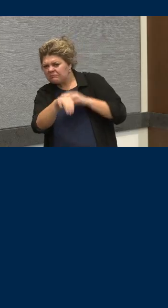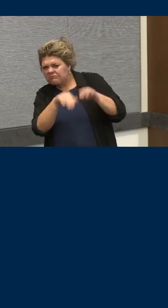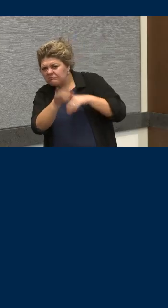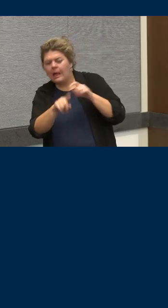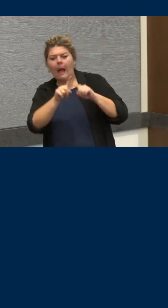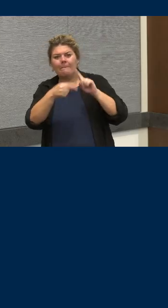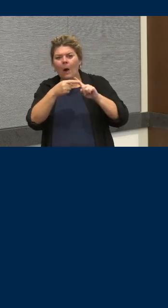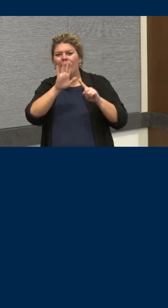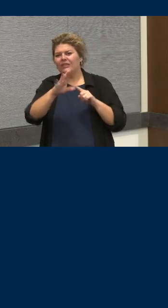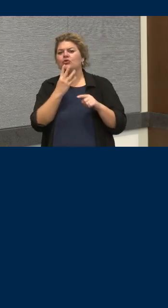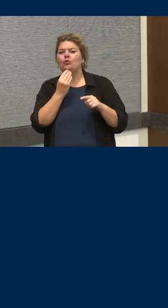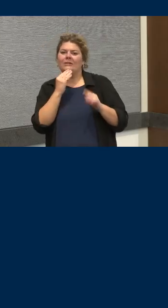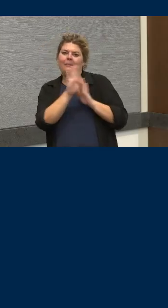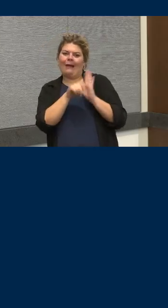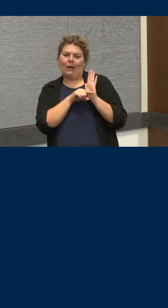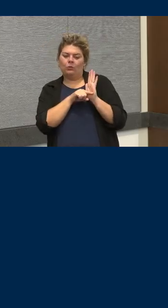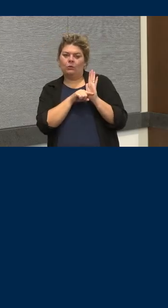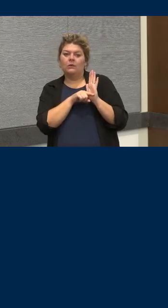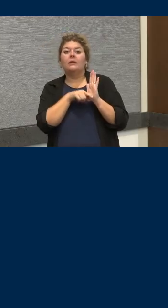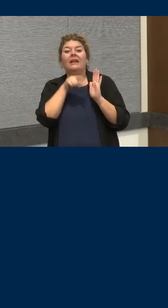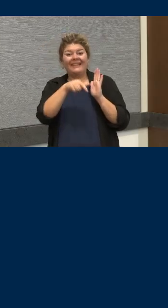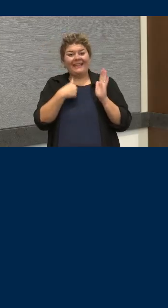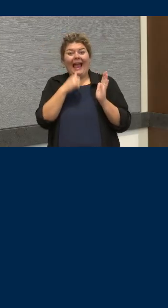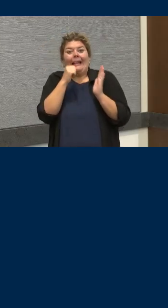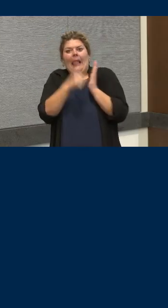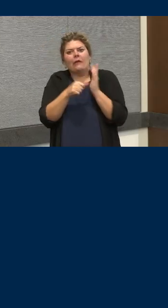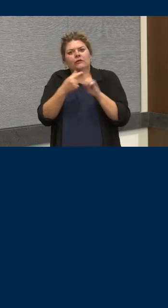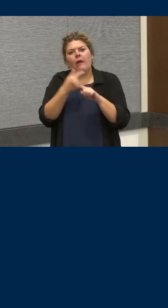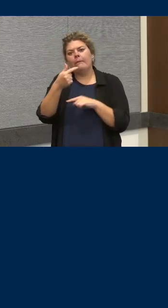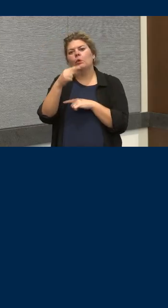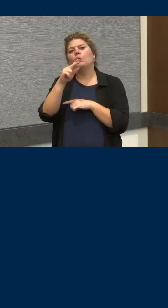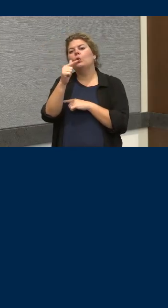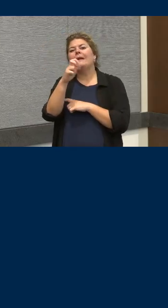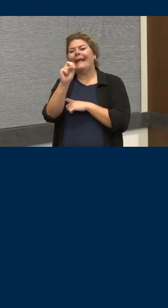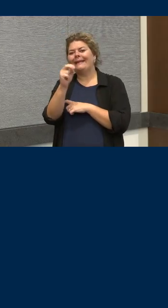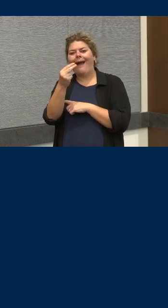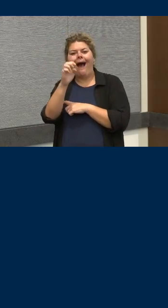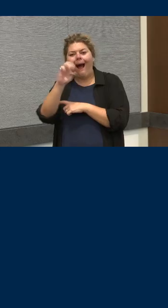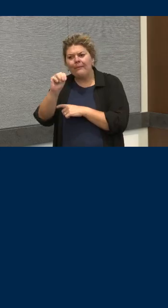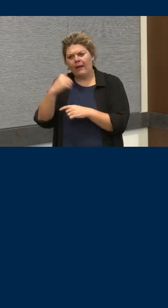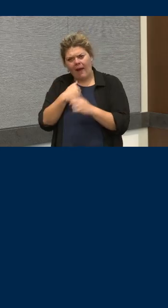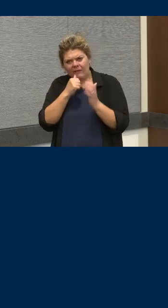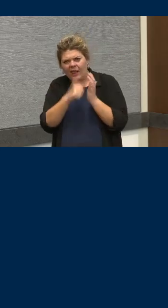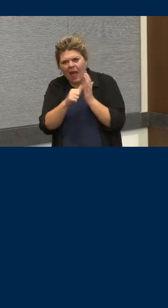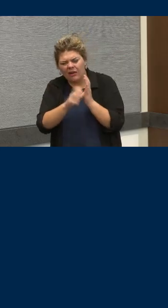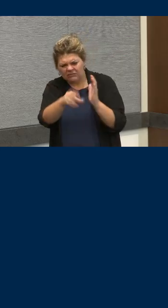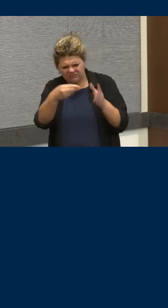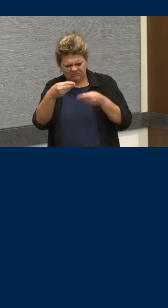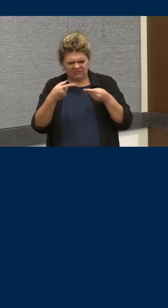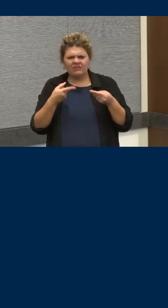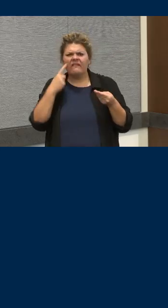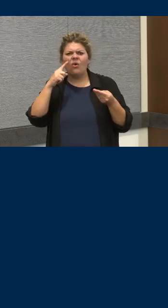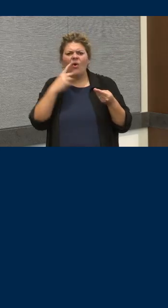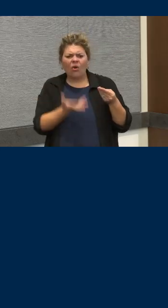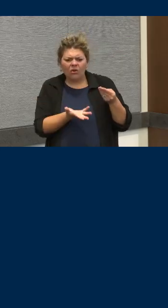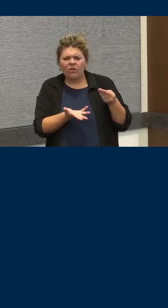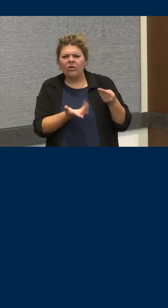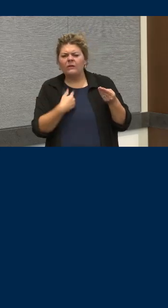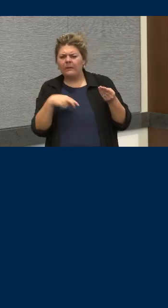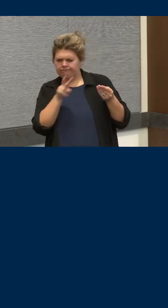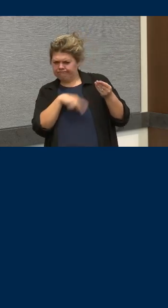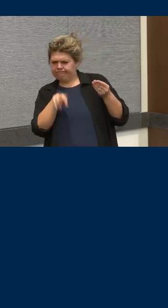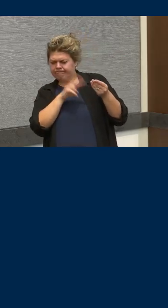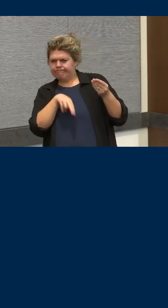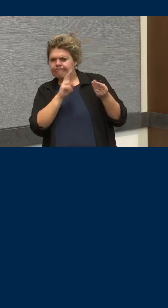Jewish background because he had letters from the Guggenheim Foundation and other individuals with Jewish